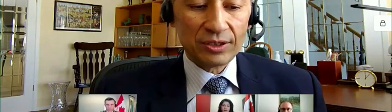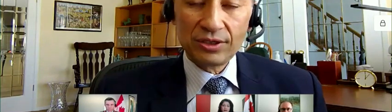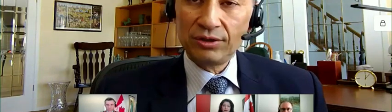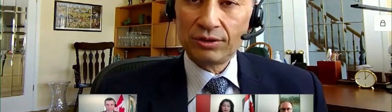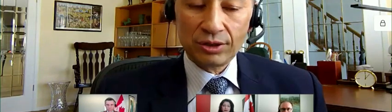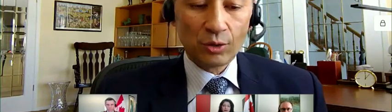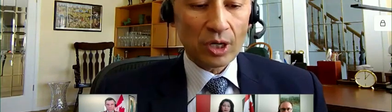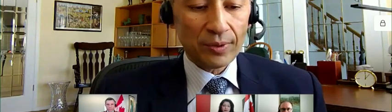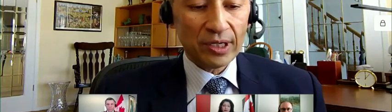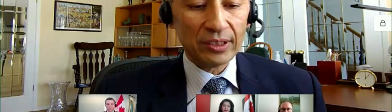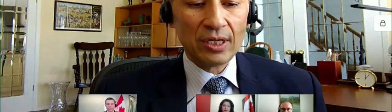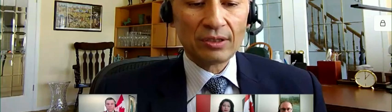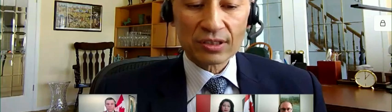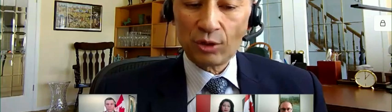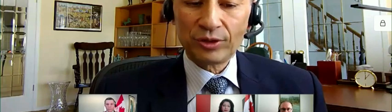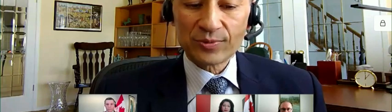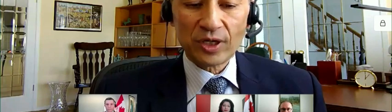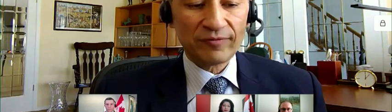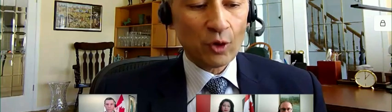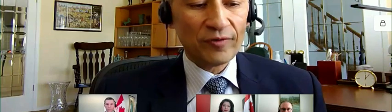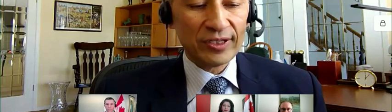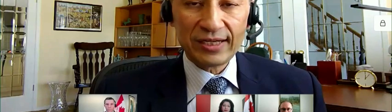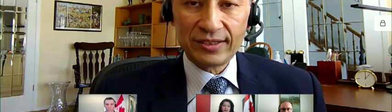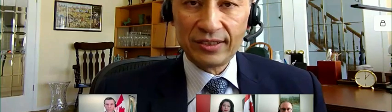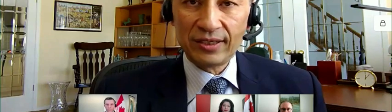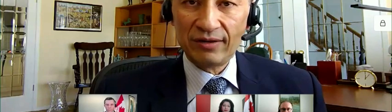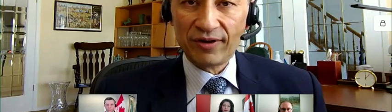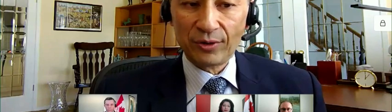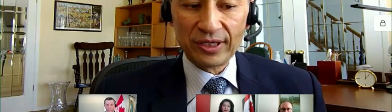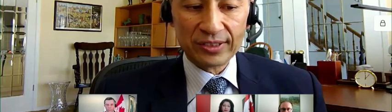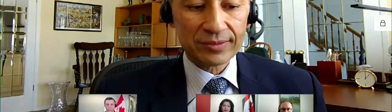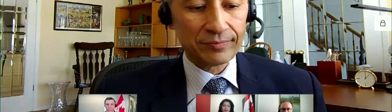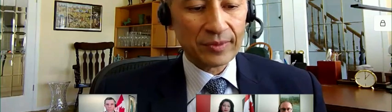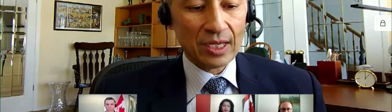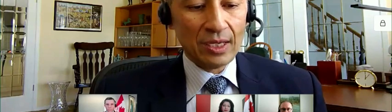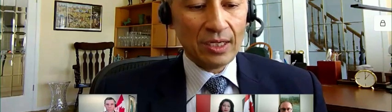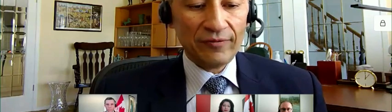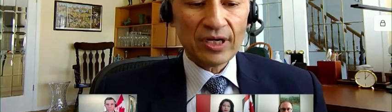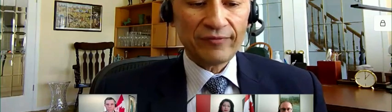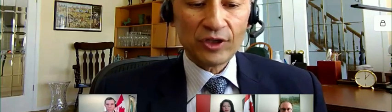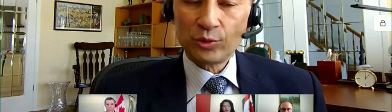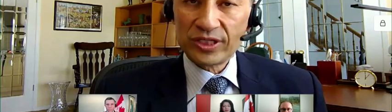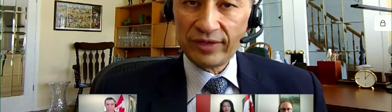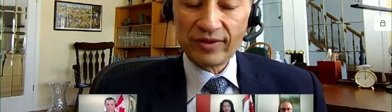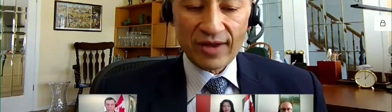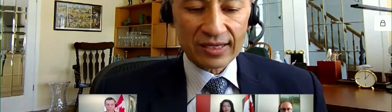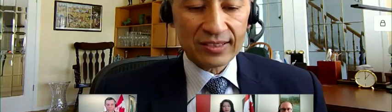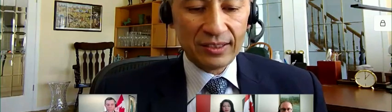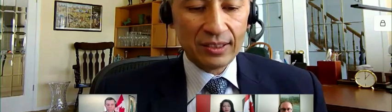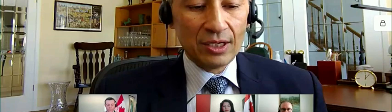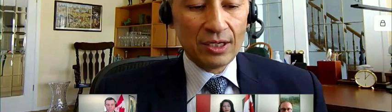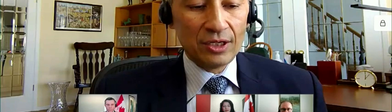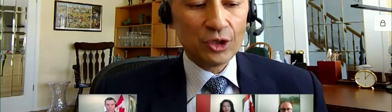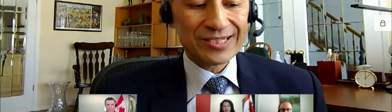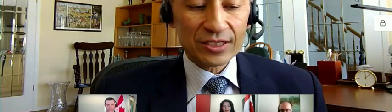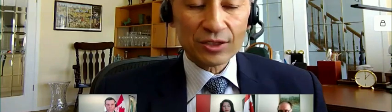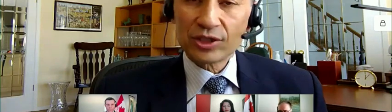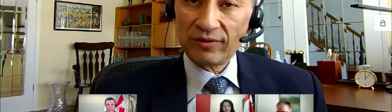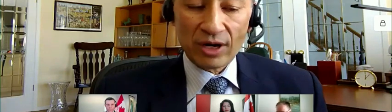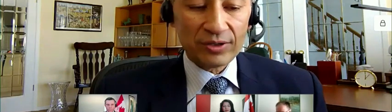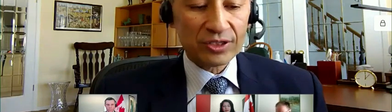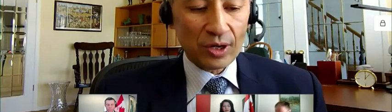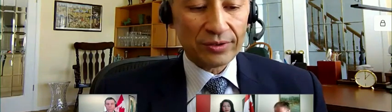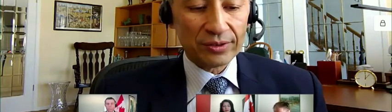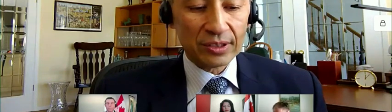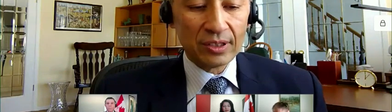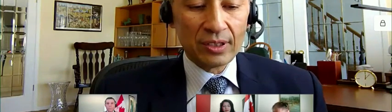of us must continue to do our part to slow the spread of COVID-19 and variants. Even after you receive the vaccine, you could still spread